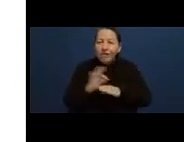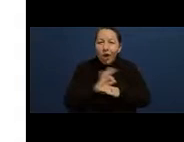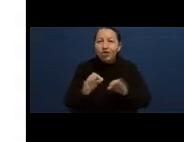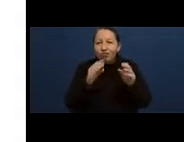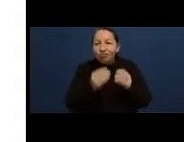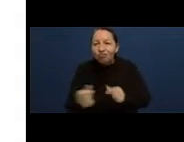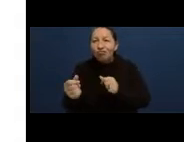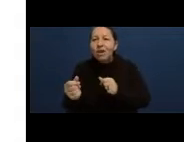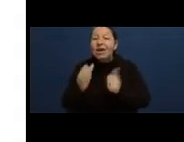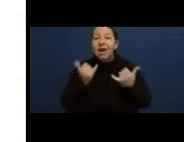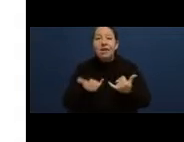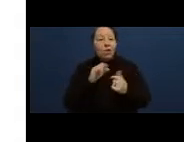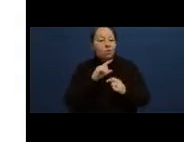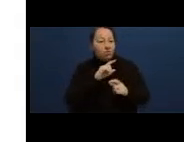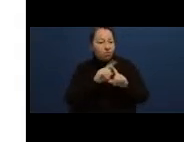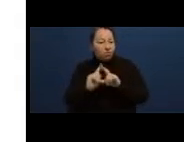because we're a little bit more